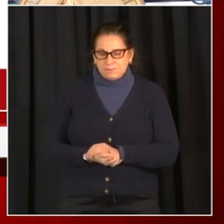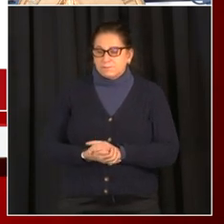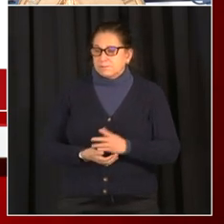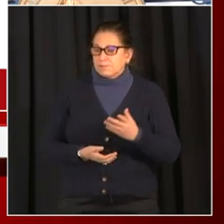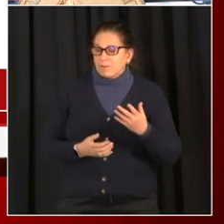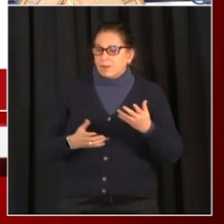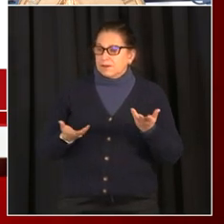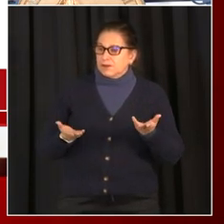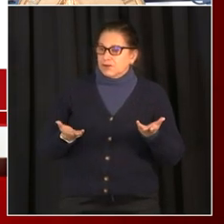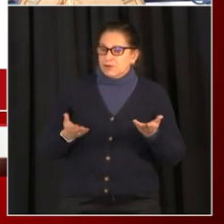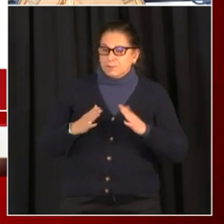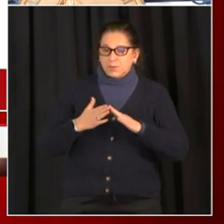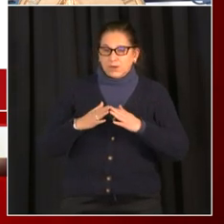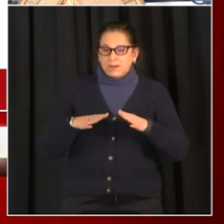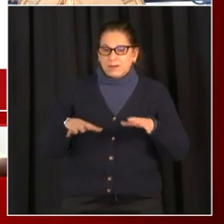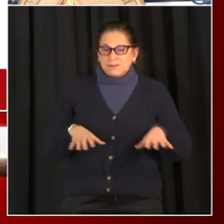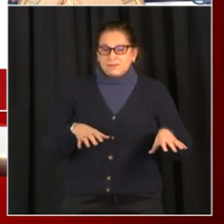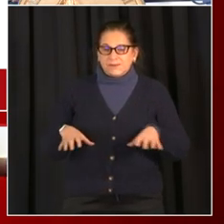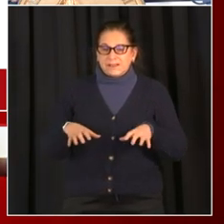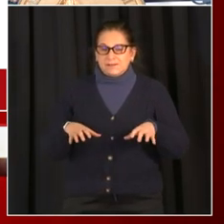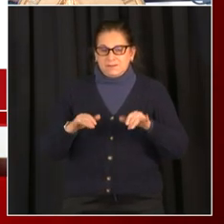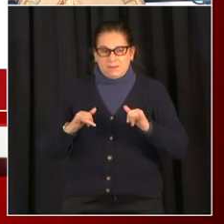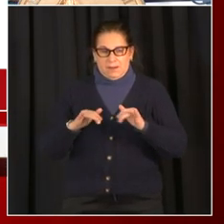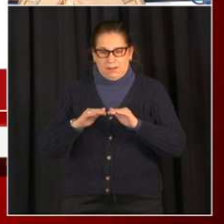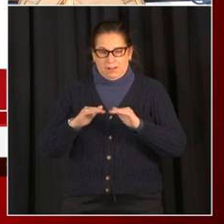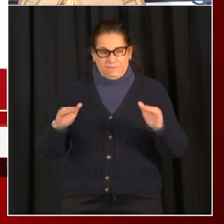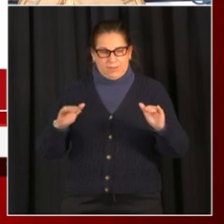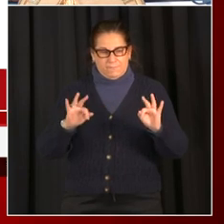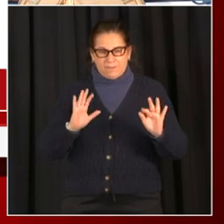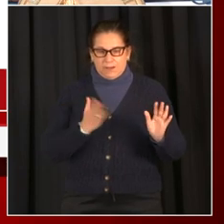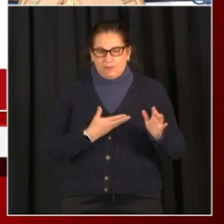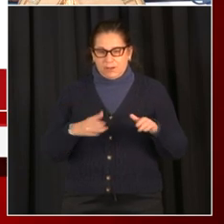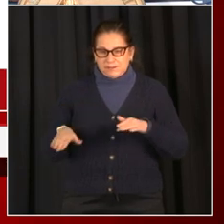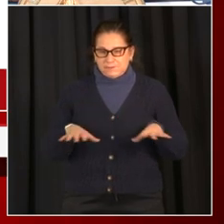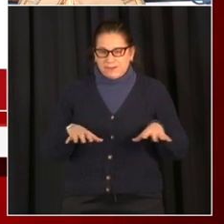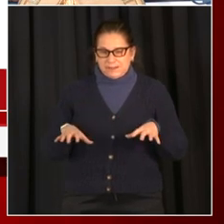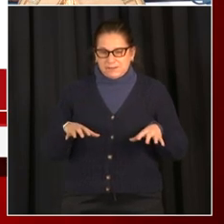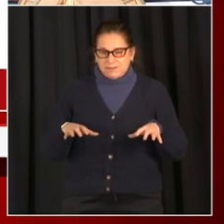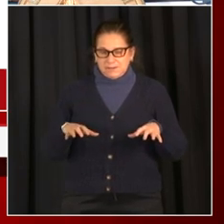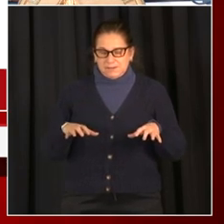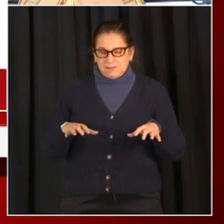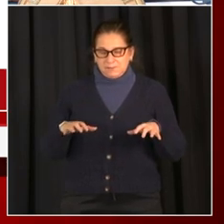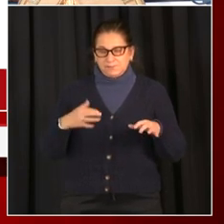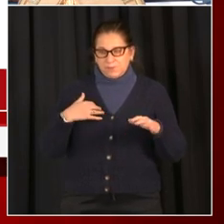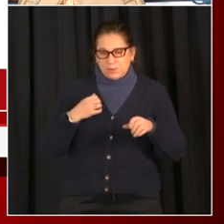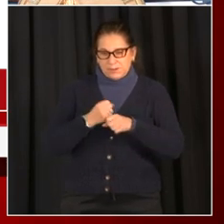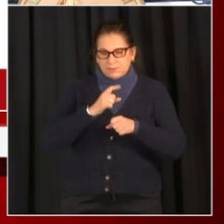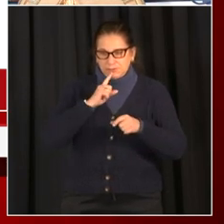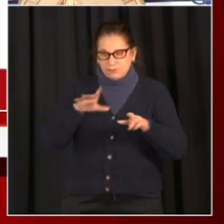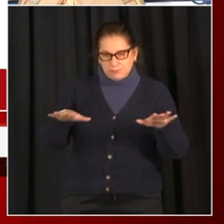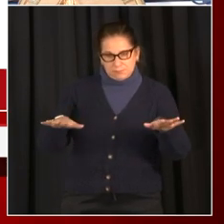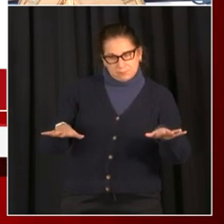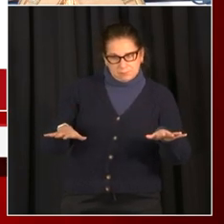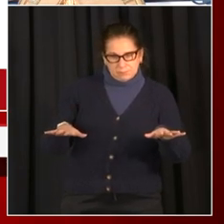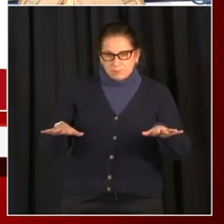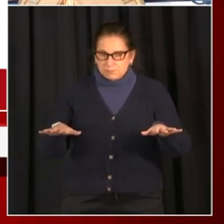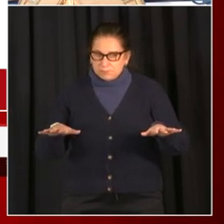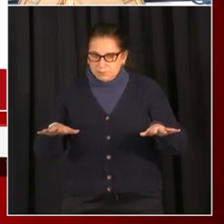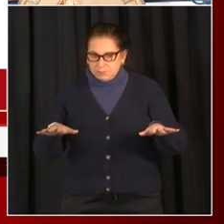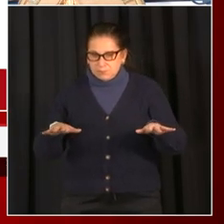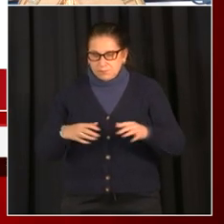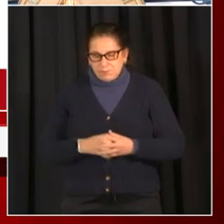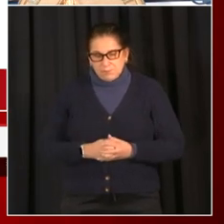community engagement with all of these interventions. So as you can see,